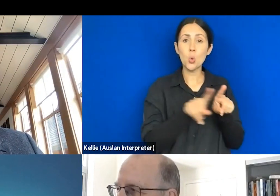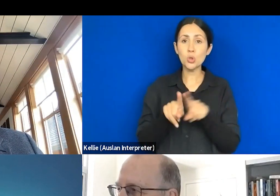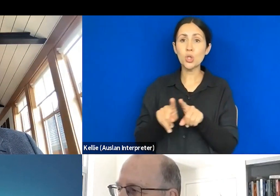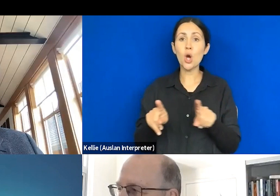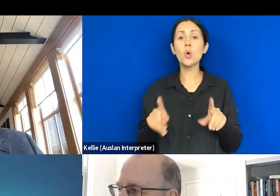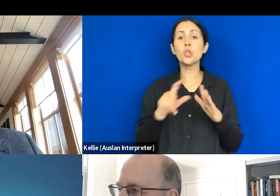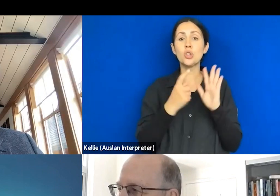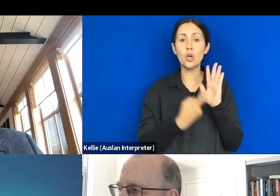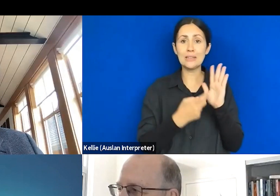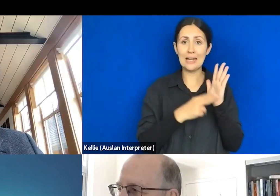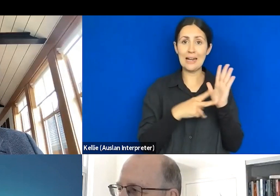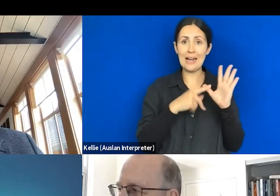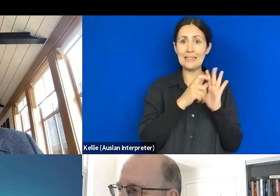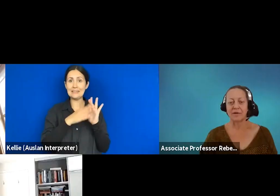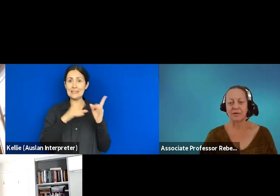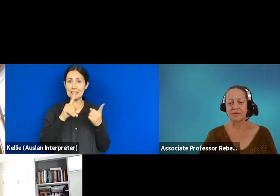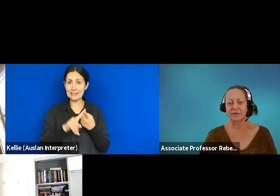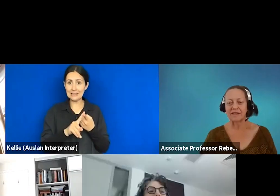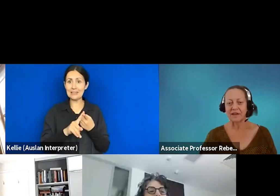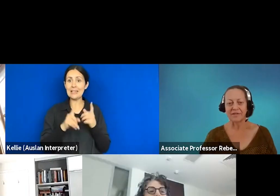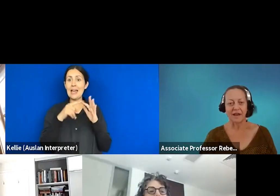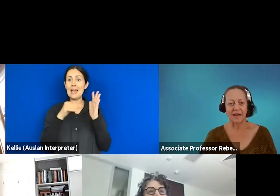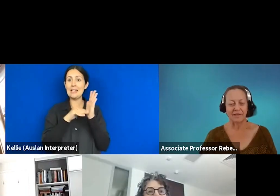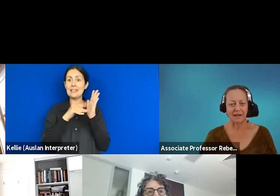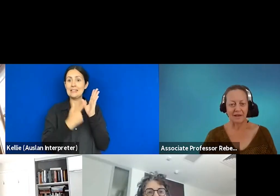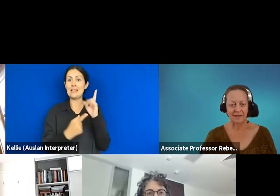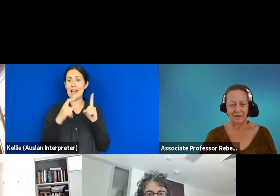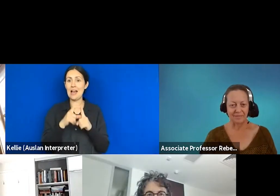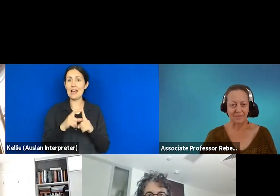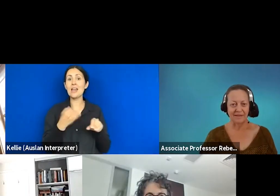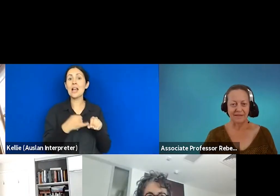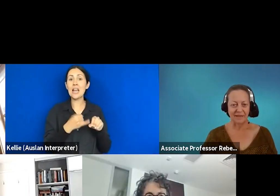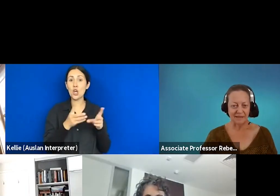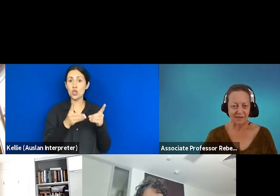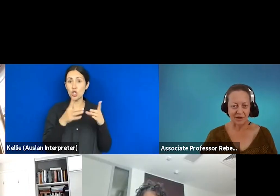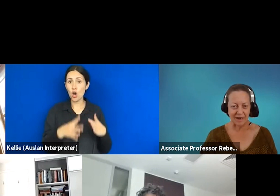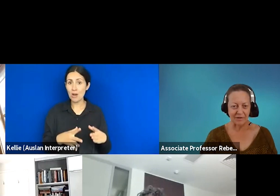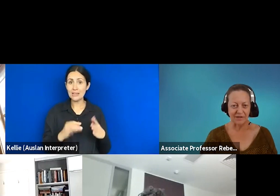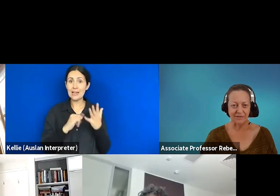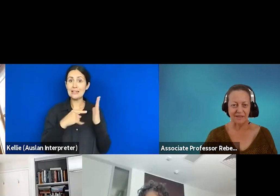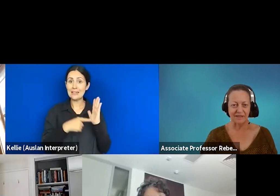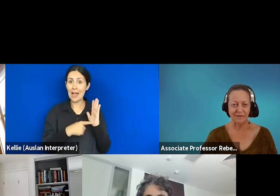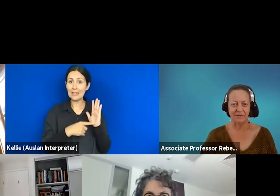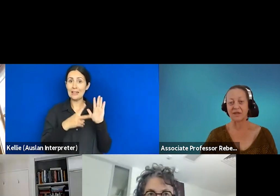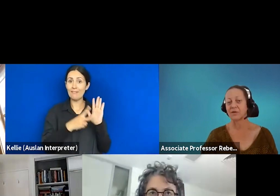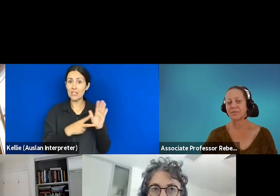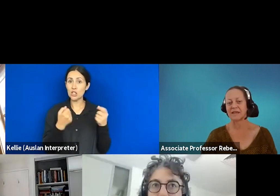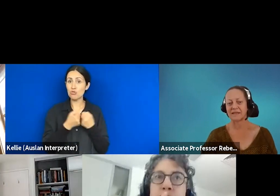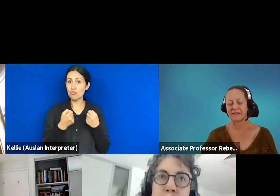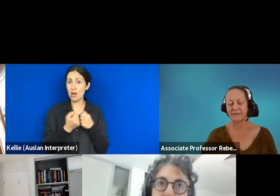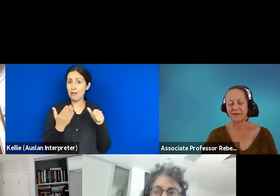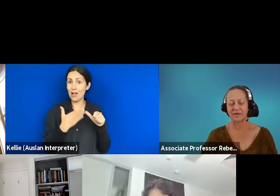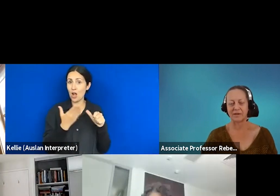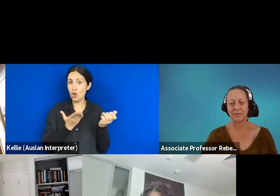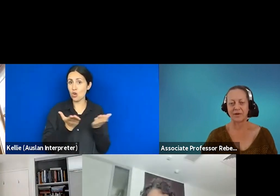Dr. Nadine Ezard, who's the clinical director at the St. Vincent's Drug and Alcohol Services, which incorporates